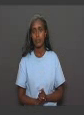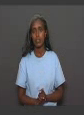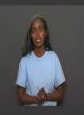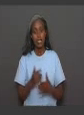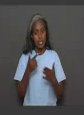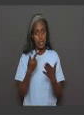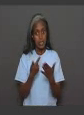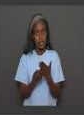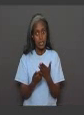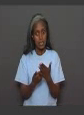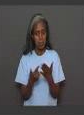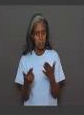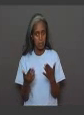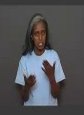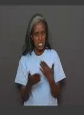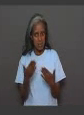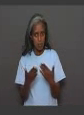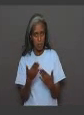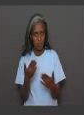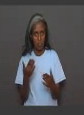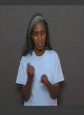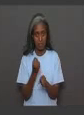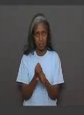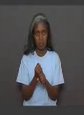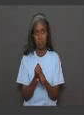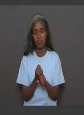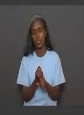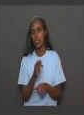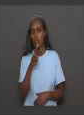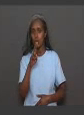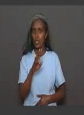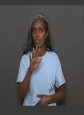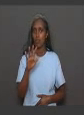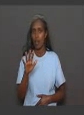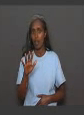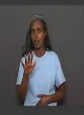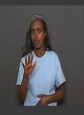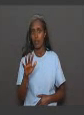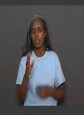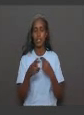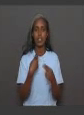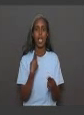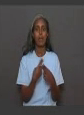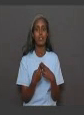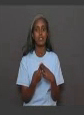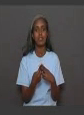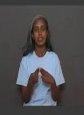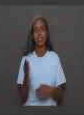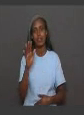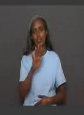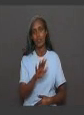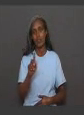This can be simplified into 25